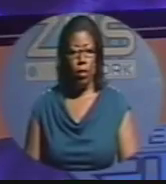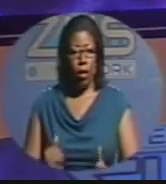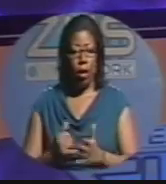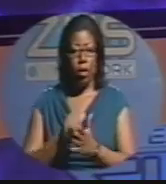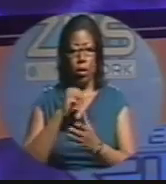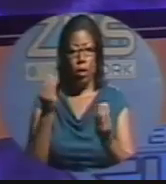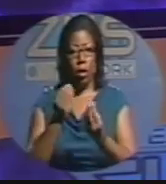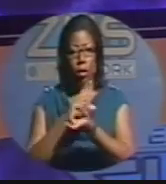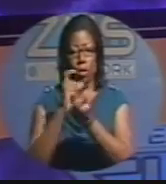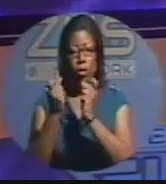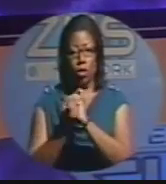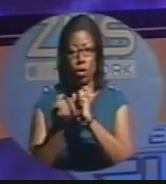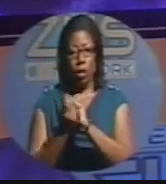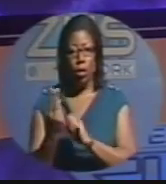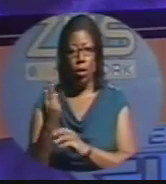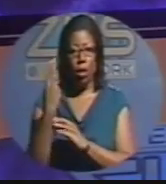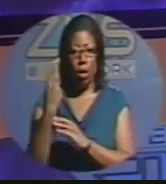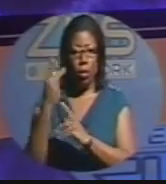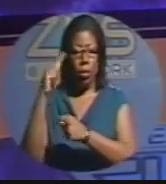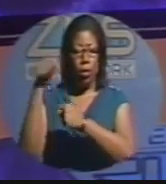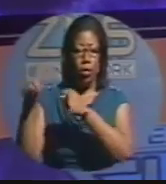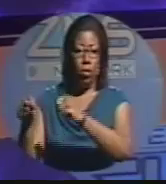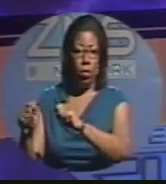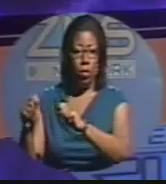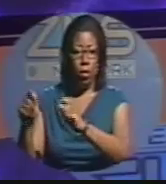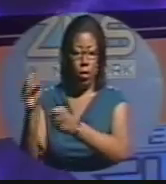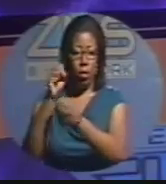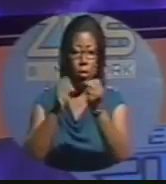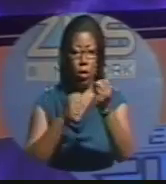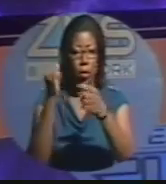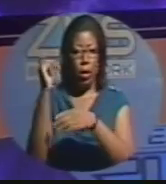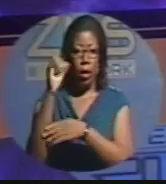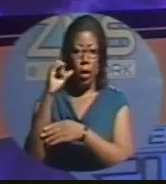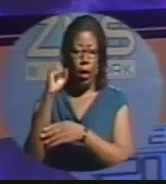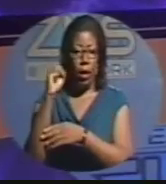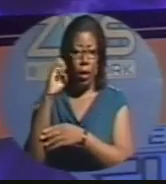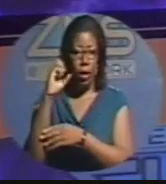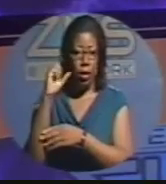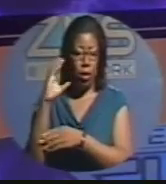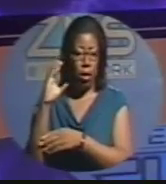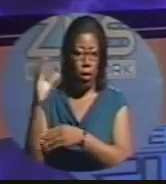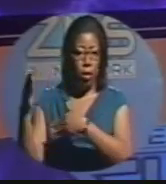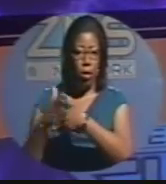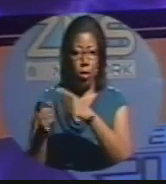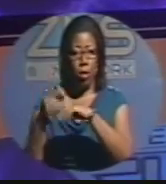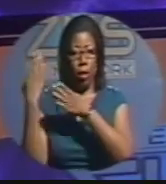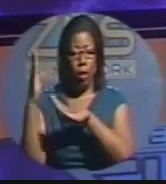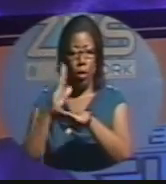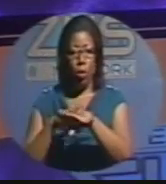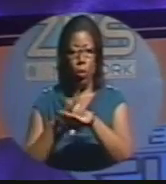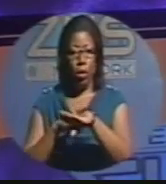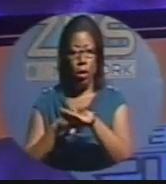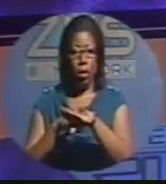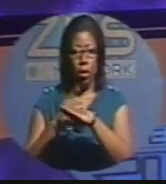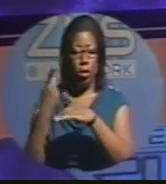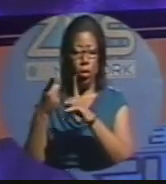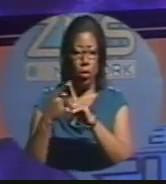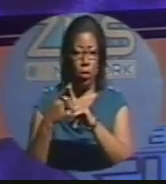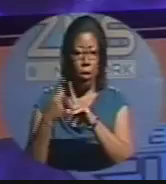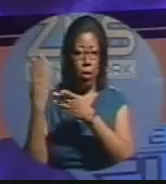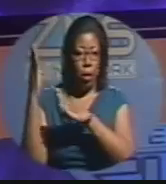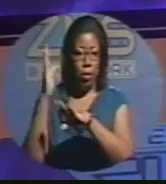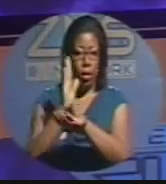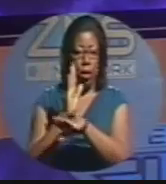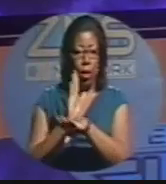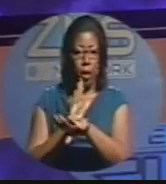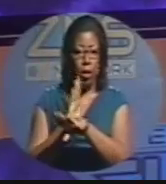It hasn't changed much, but Tropical Storm Isaac is getting closer as warnings and watches are issued tonight. Good evening and welcome to the Bahamas Tonight,